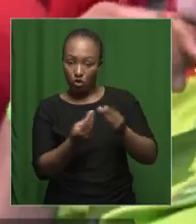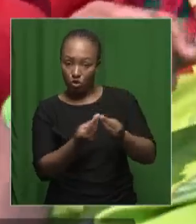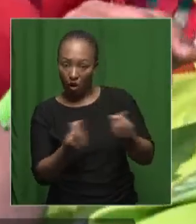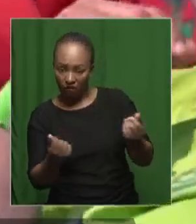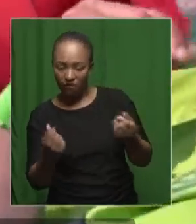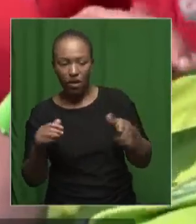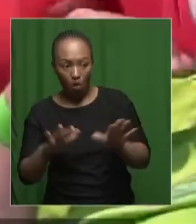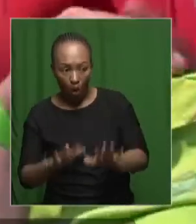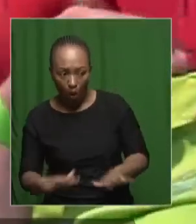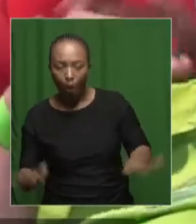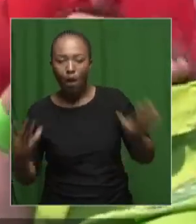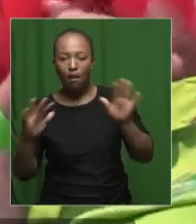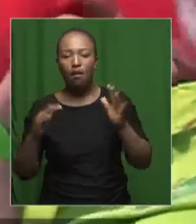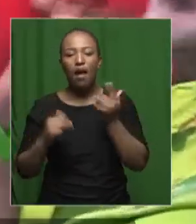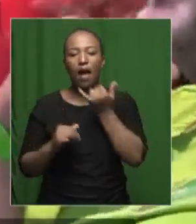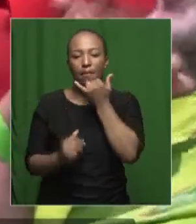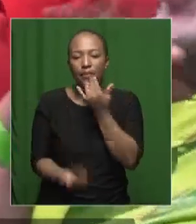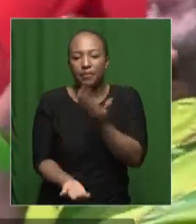Mr. Ruiz?